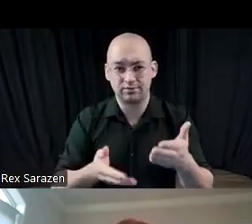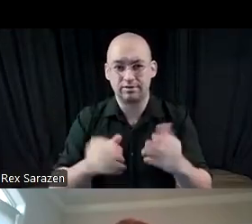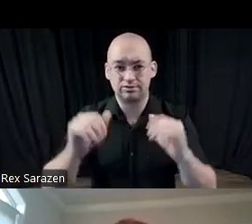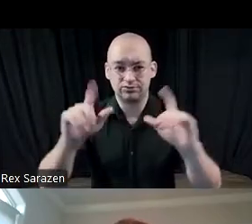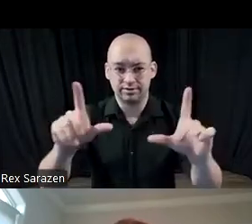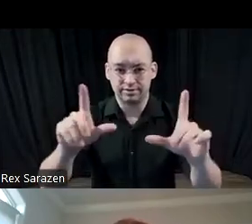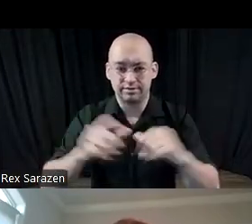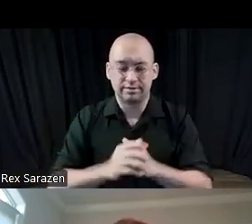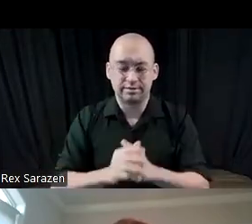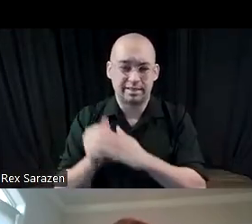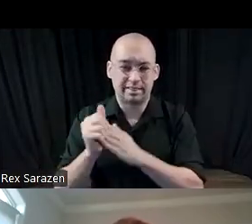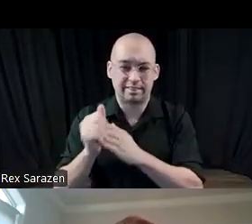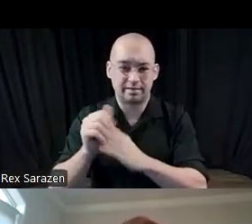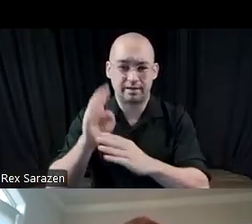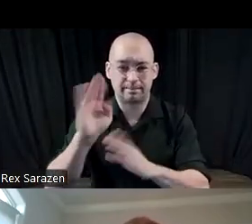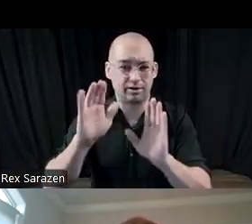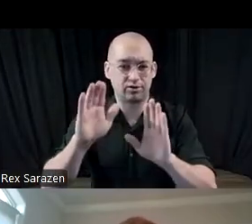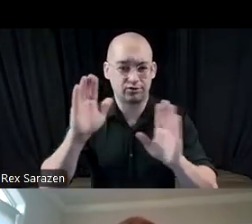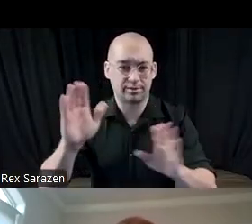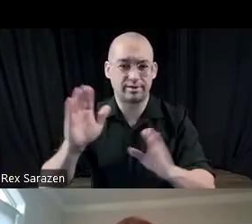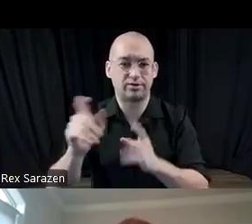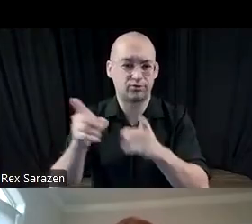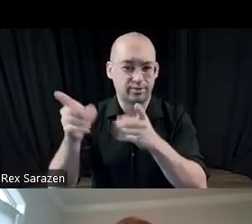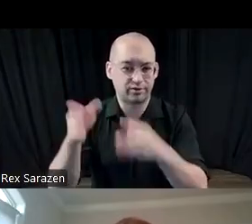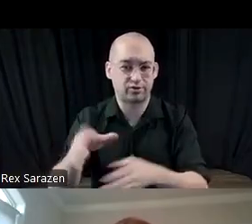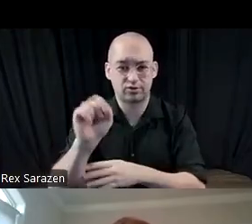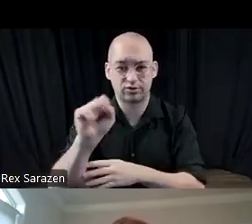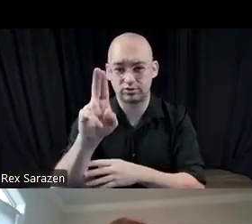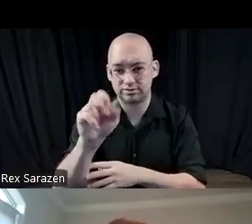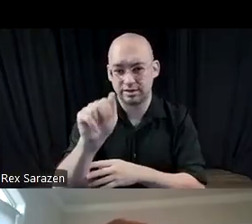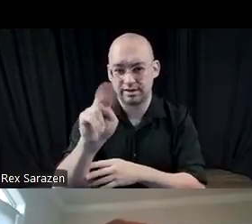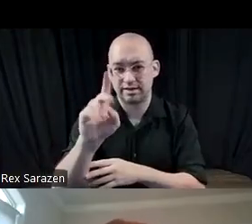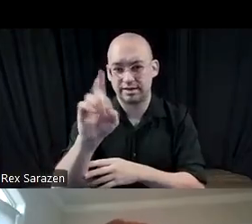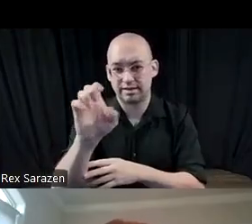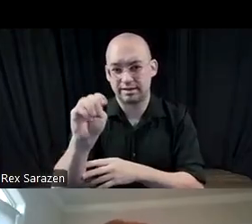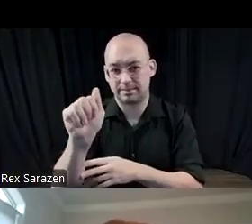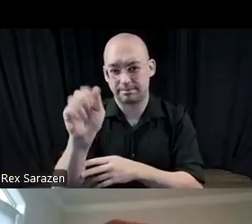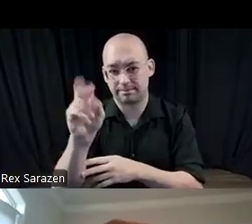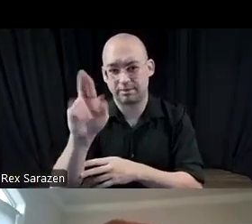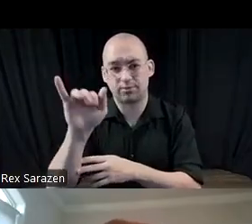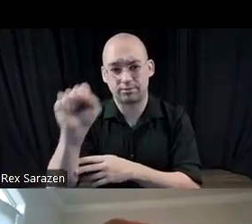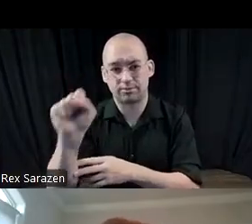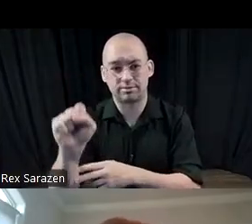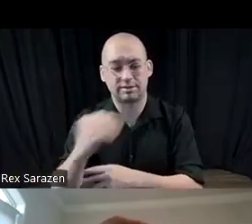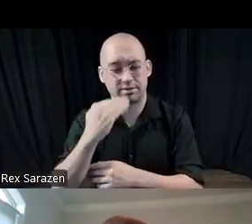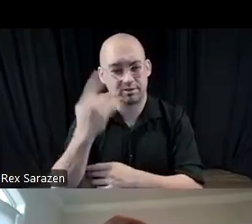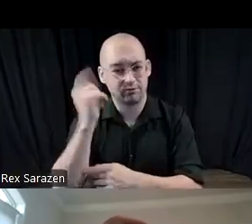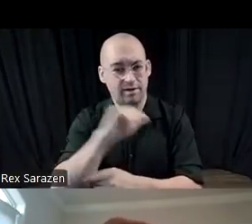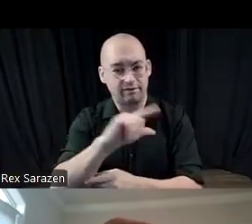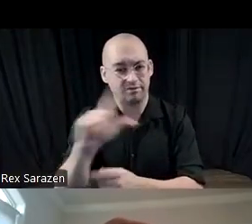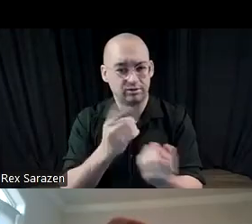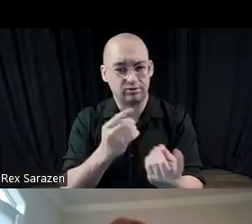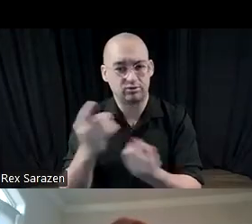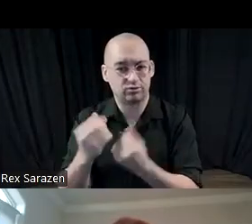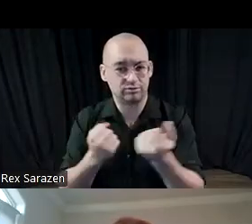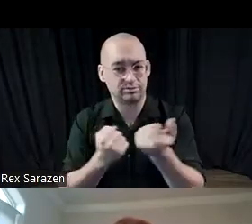our wonderful director, Susan Damaris. So thank you for all that you do to support us. And I want to just